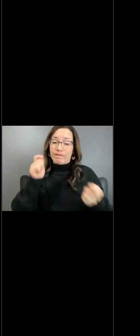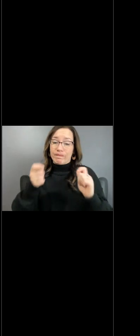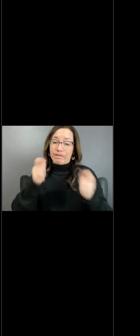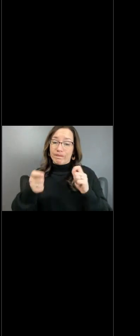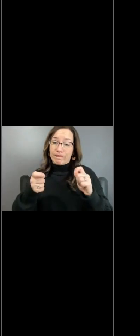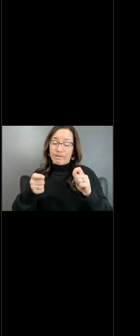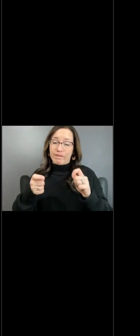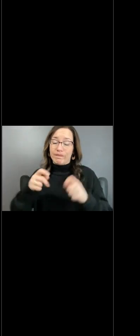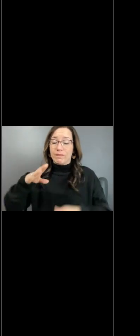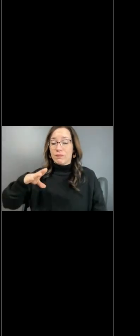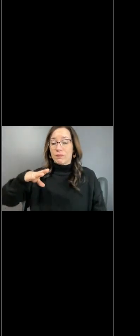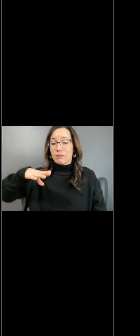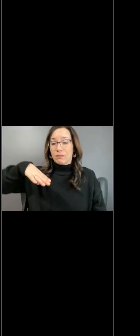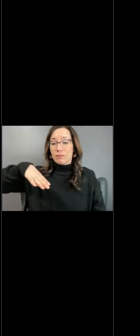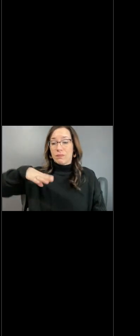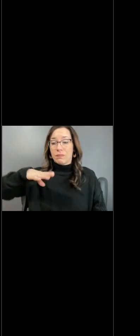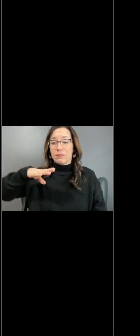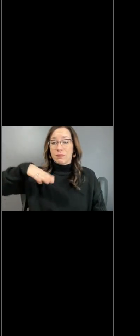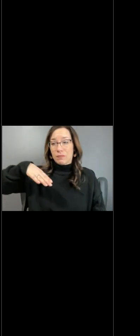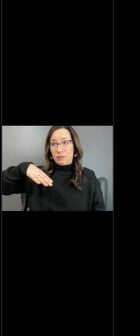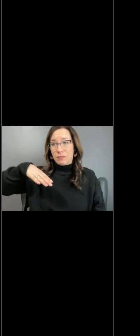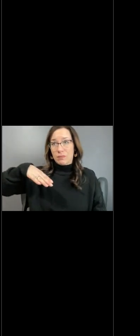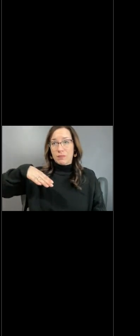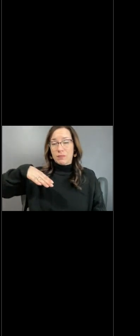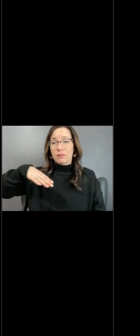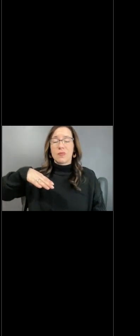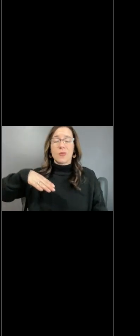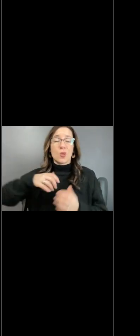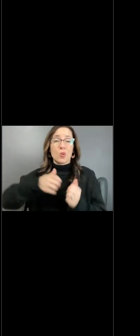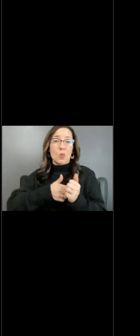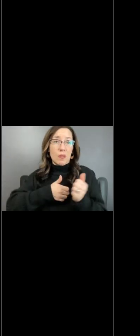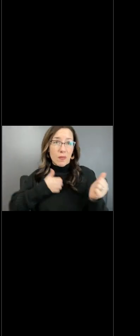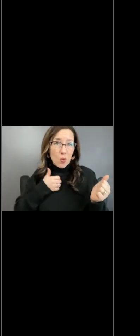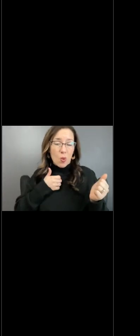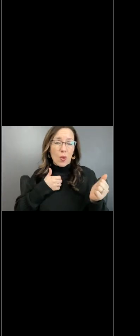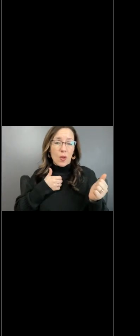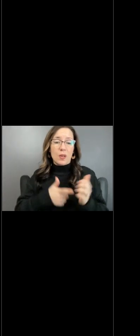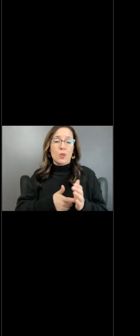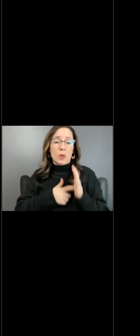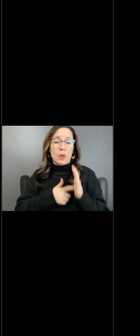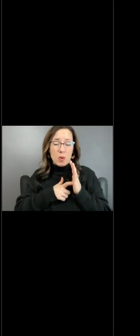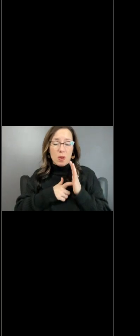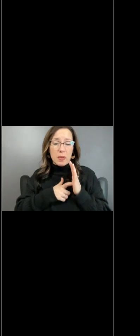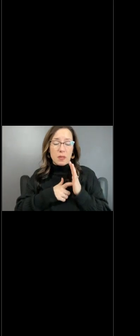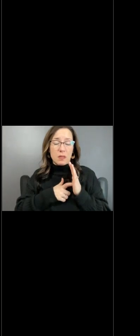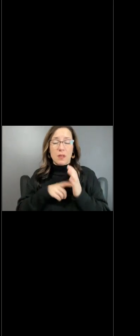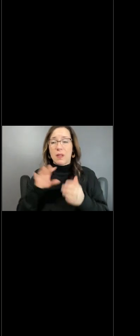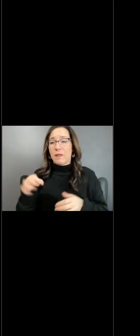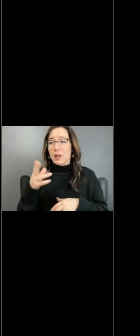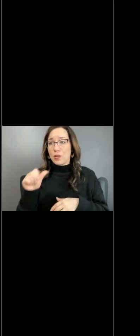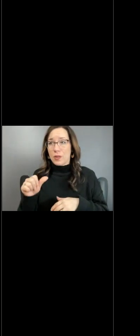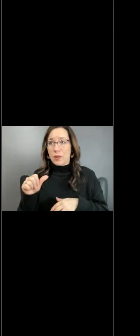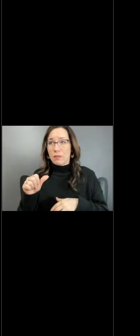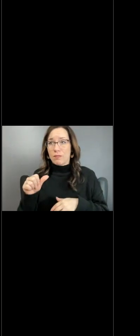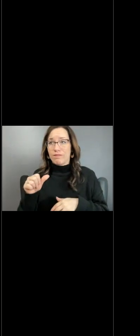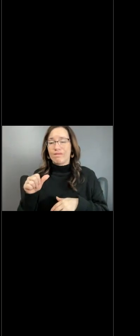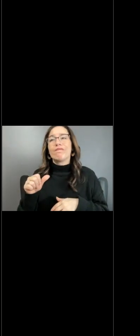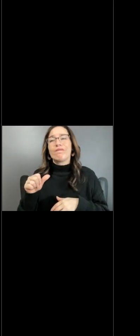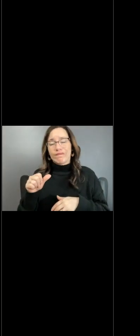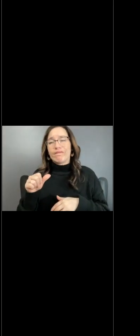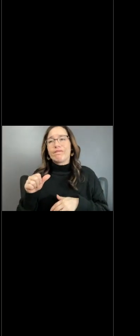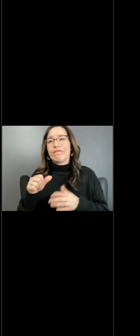height of the finished floor level to avoid the requirements of the FHA would serve as